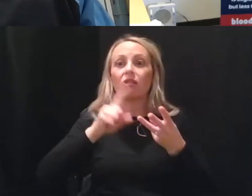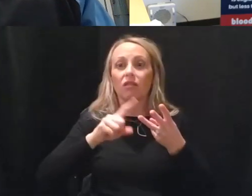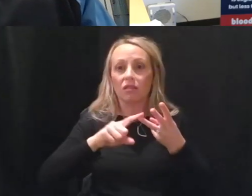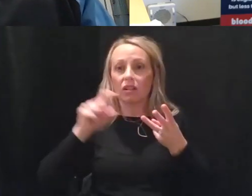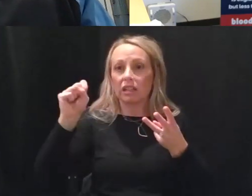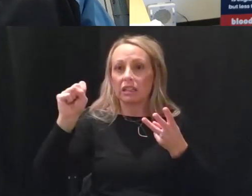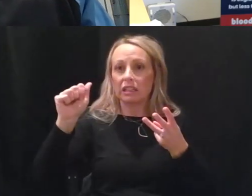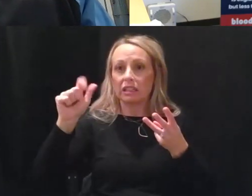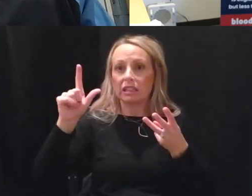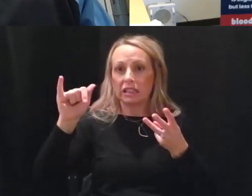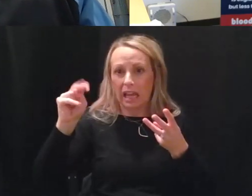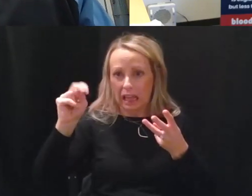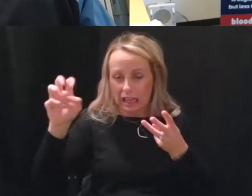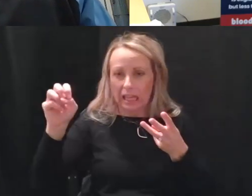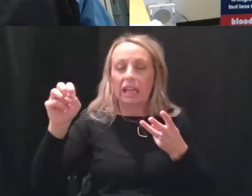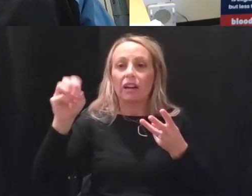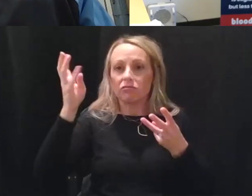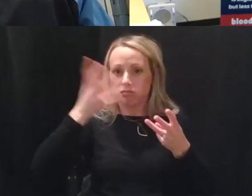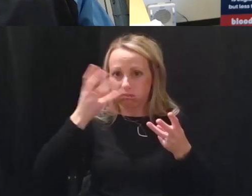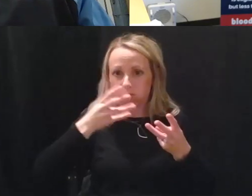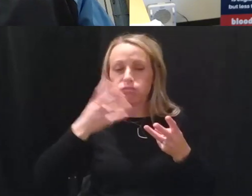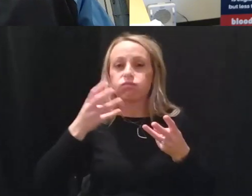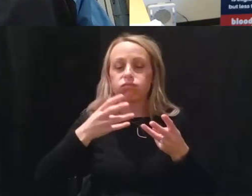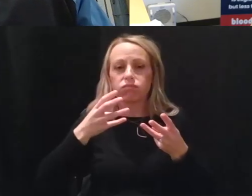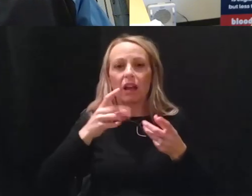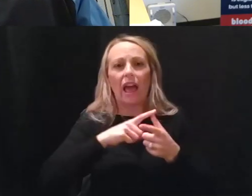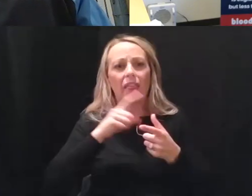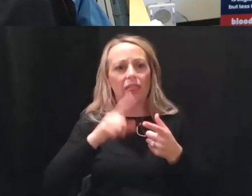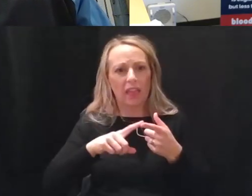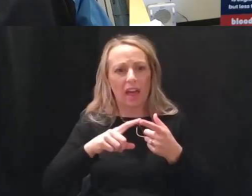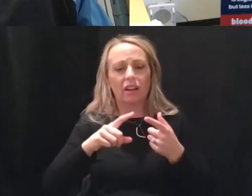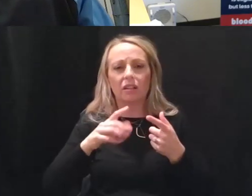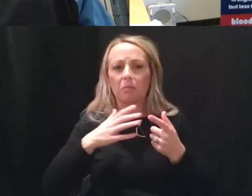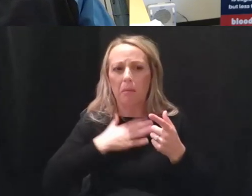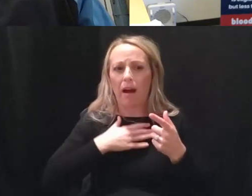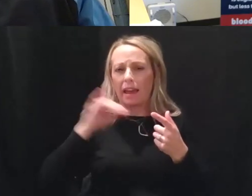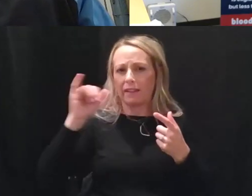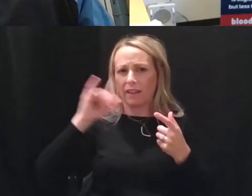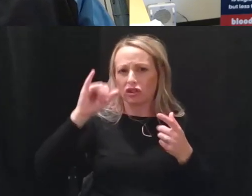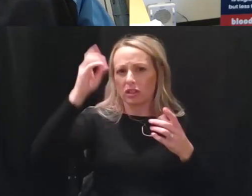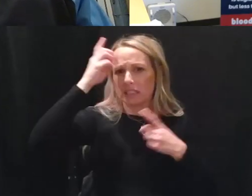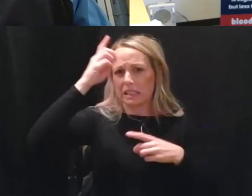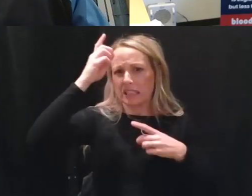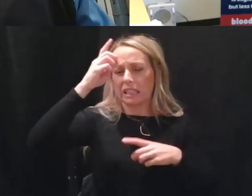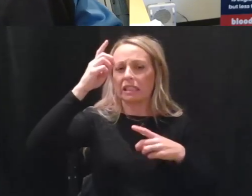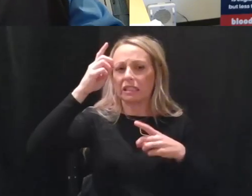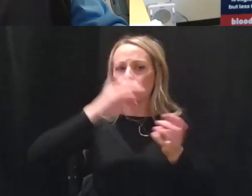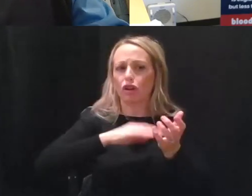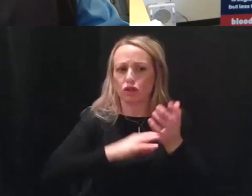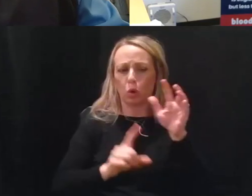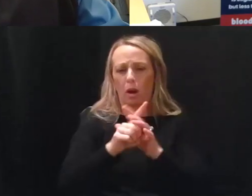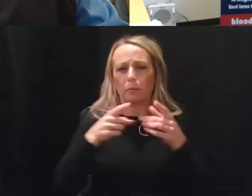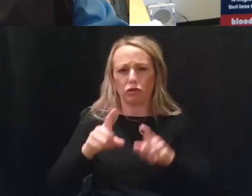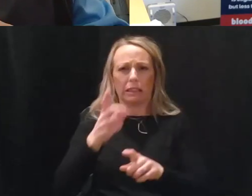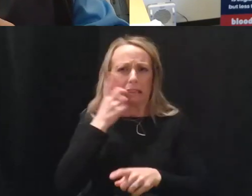I noticed that my infectious disease doctor showed up for supper, and that's not normal. And my supper was all fruit.